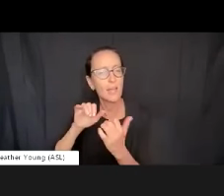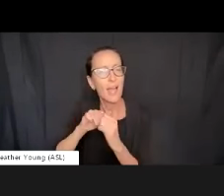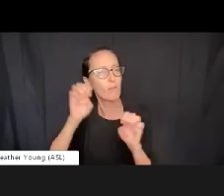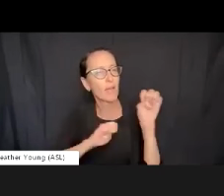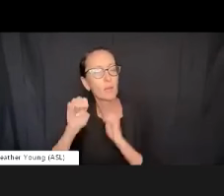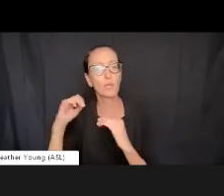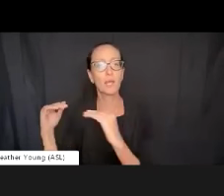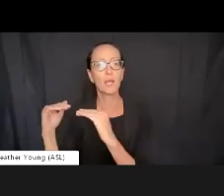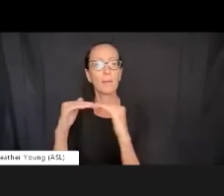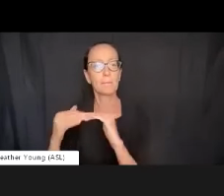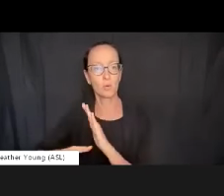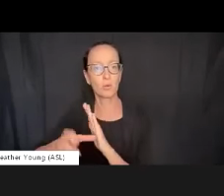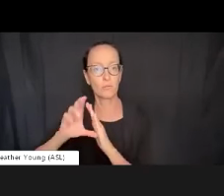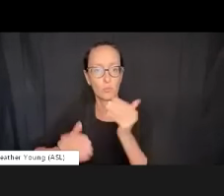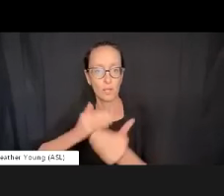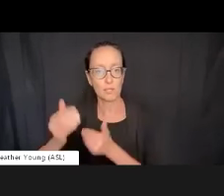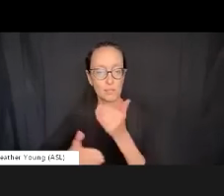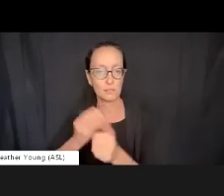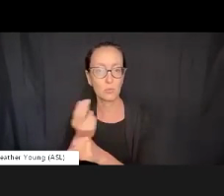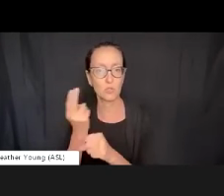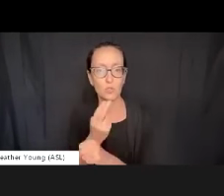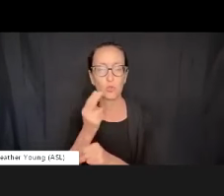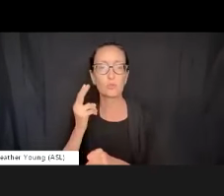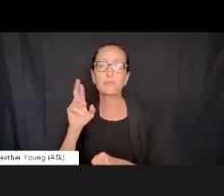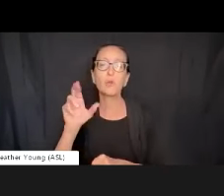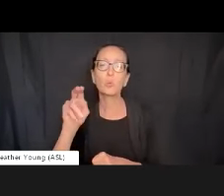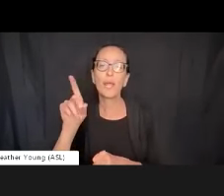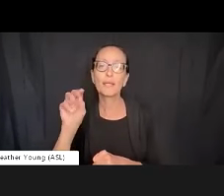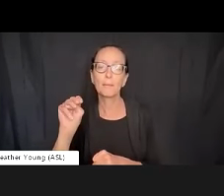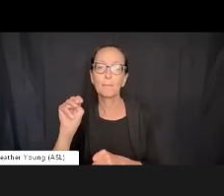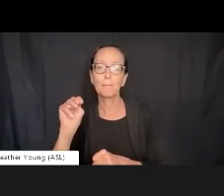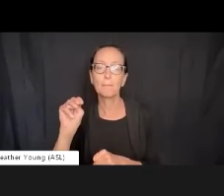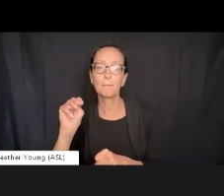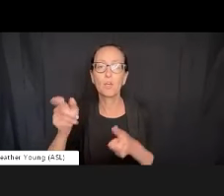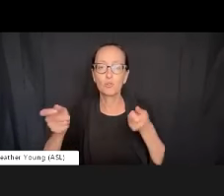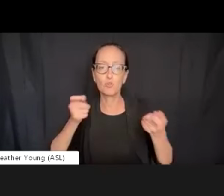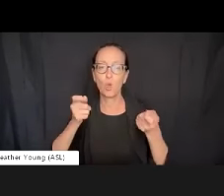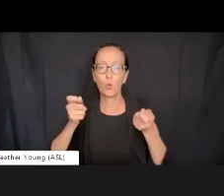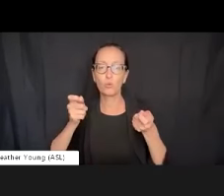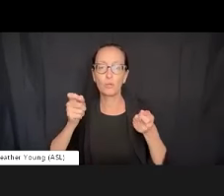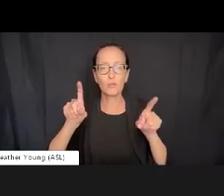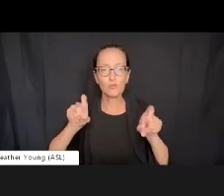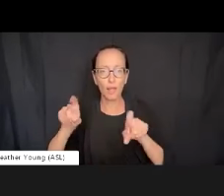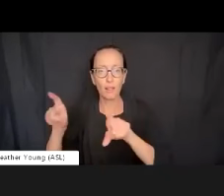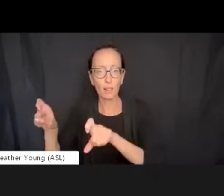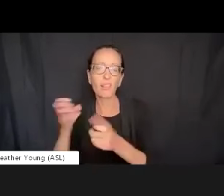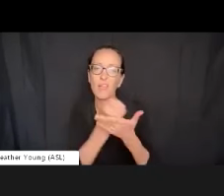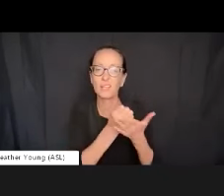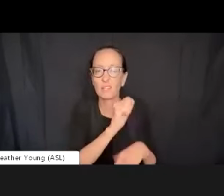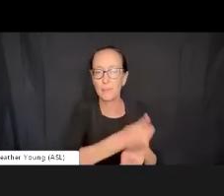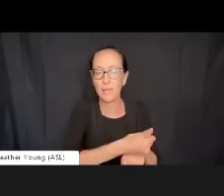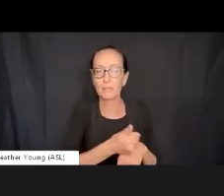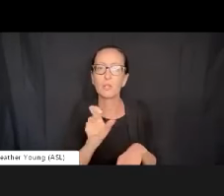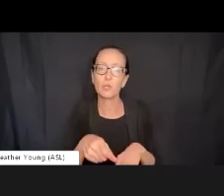process. And that utilize what's called a randomized controlled trial to be considered evidence-based. You need basically